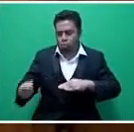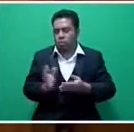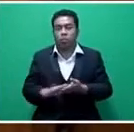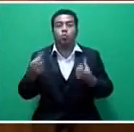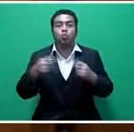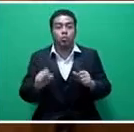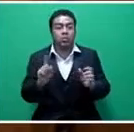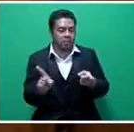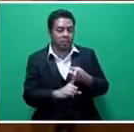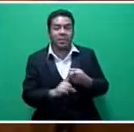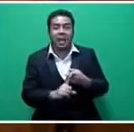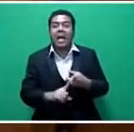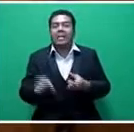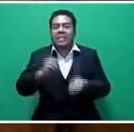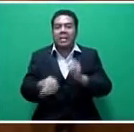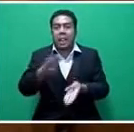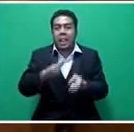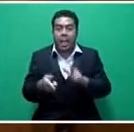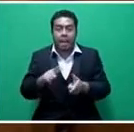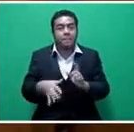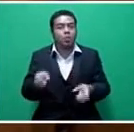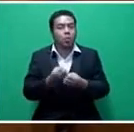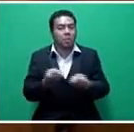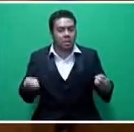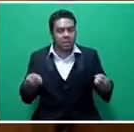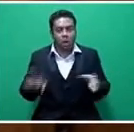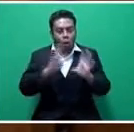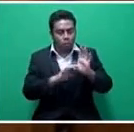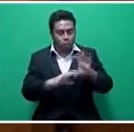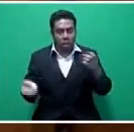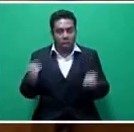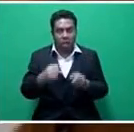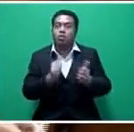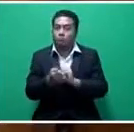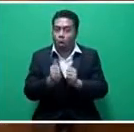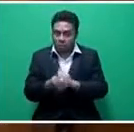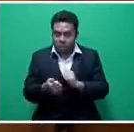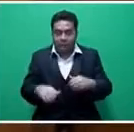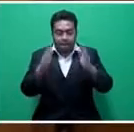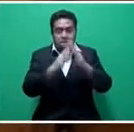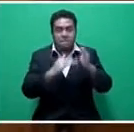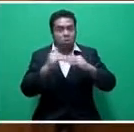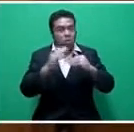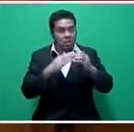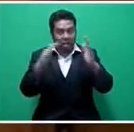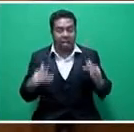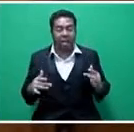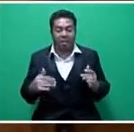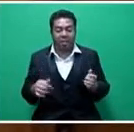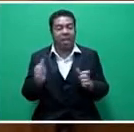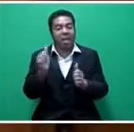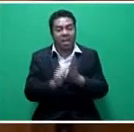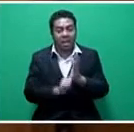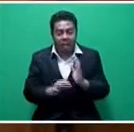on things such as science lab equipment, computer lab equipment, PMEC equipments, building and other asset management,